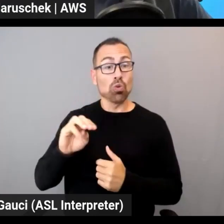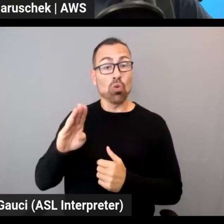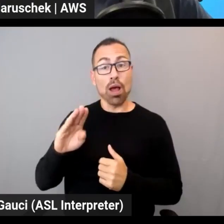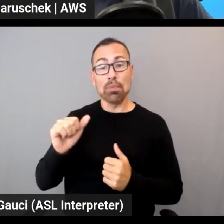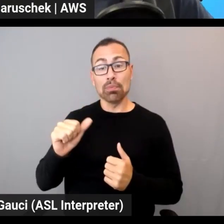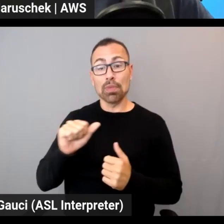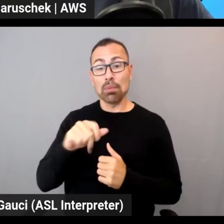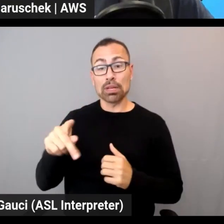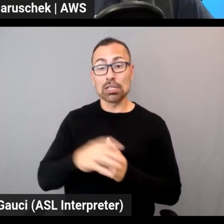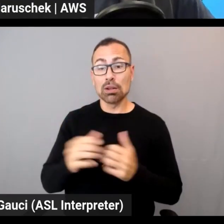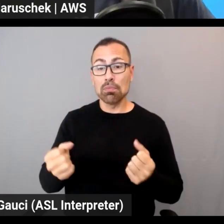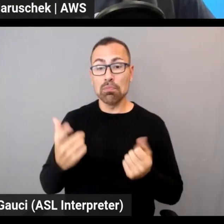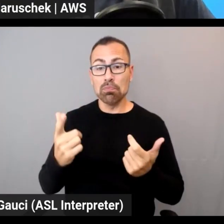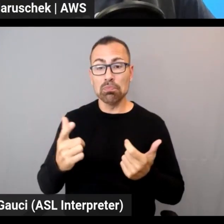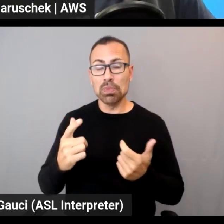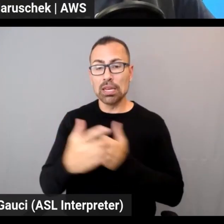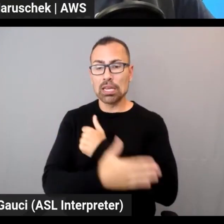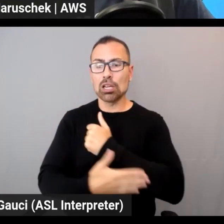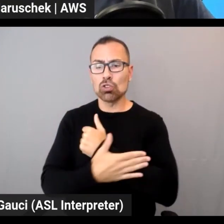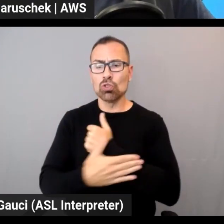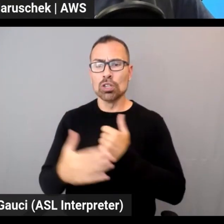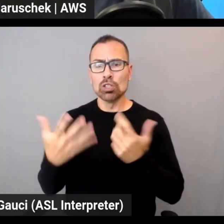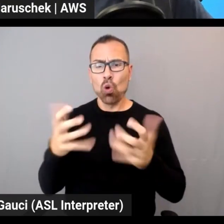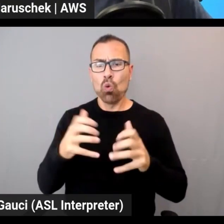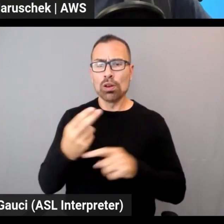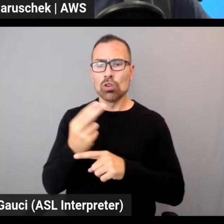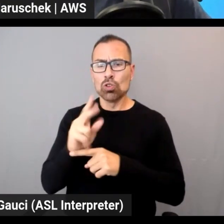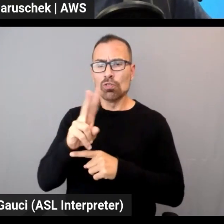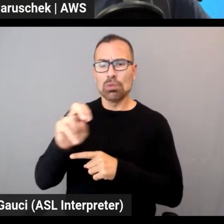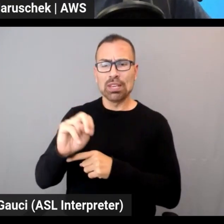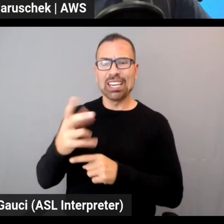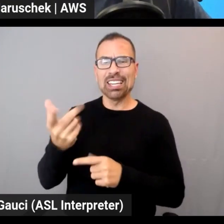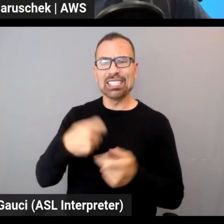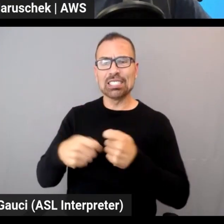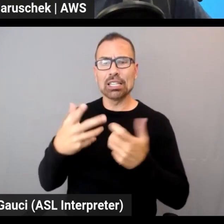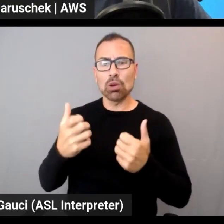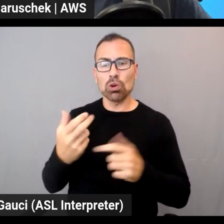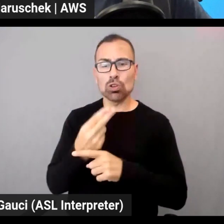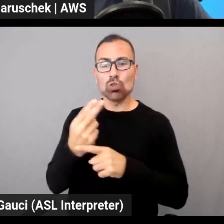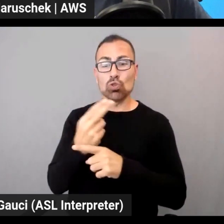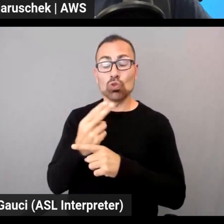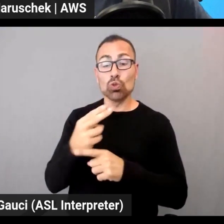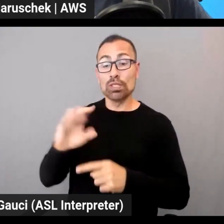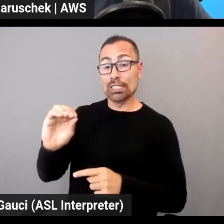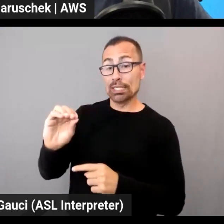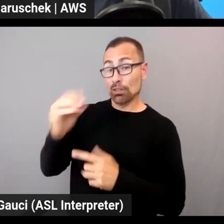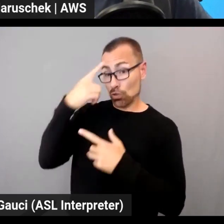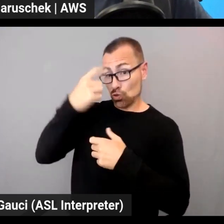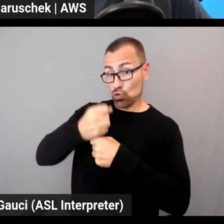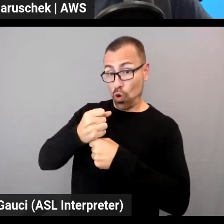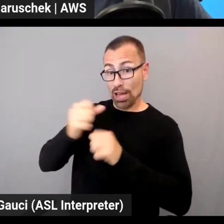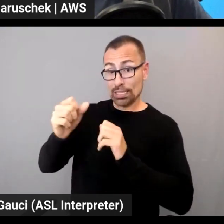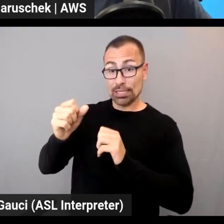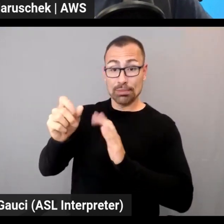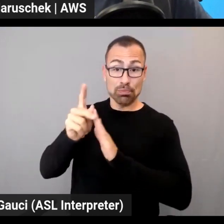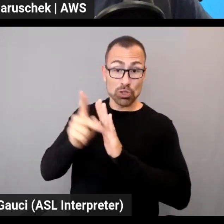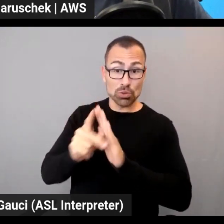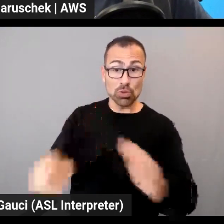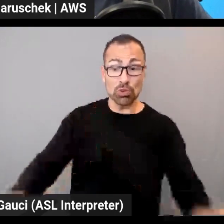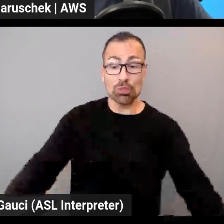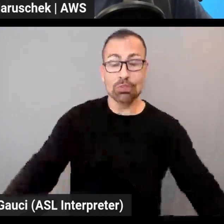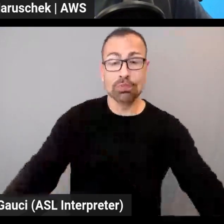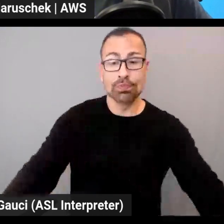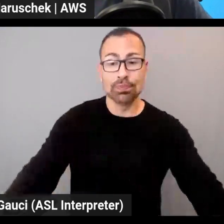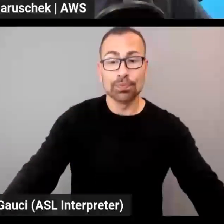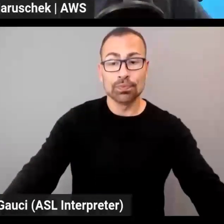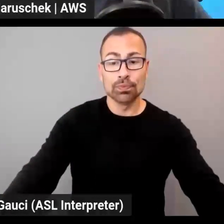moving from VPN that they have today to using zero trust principles, which they want more than just, hey, you can connect to VPN and you can